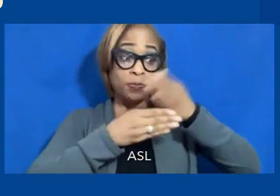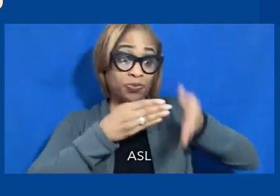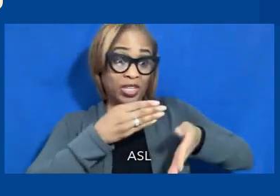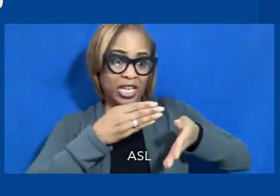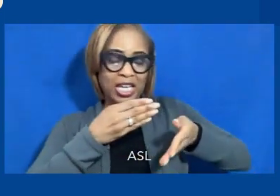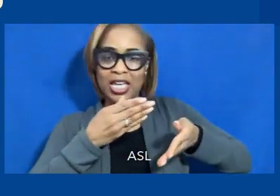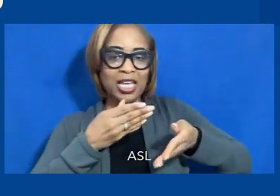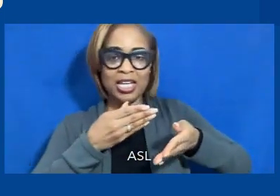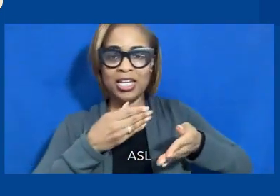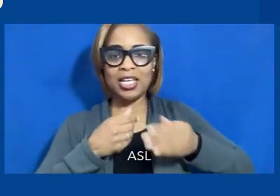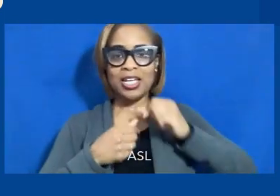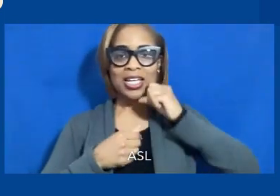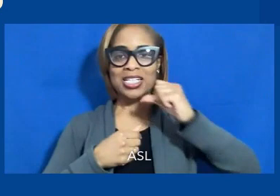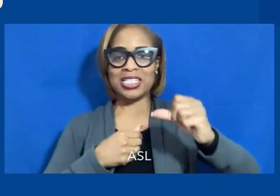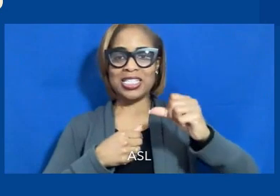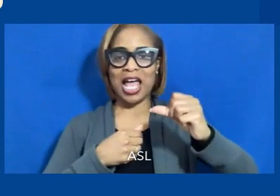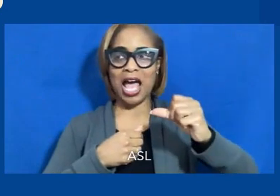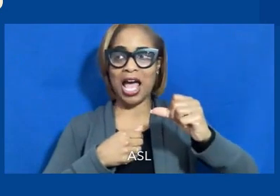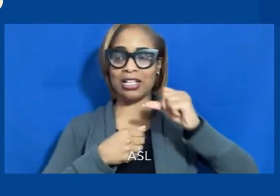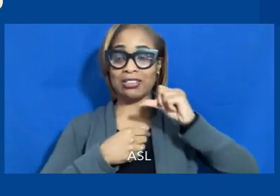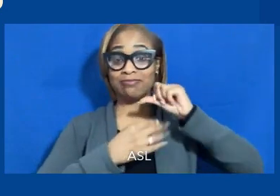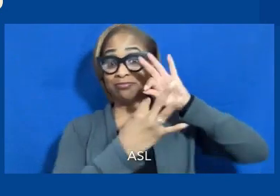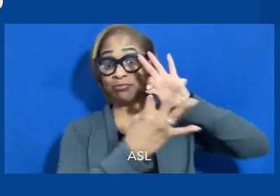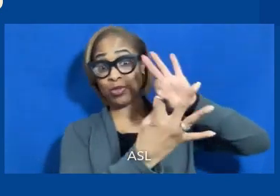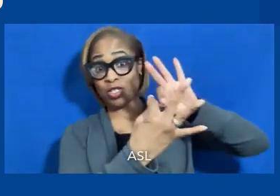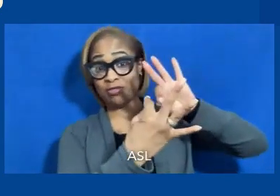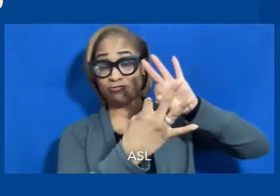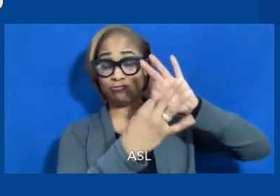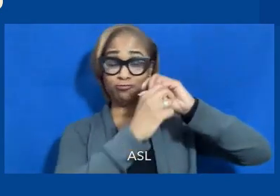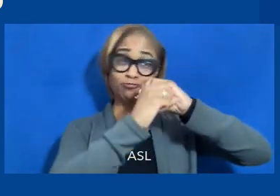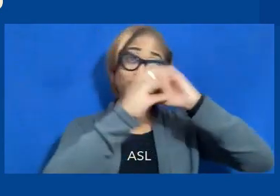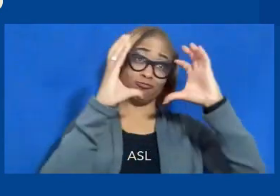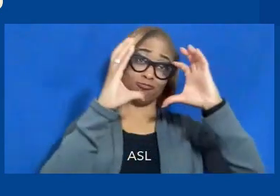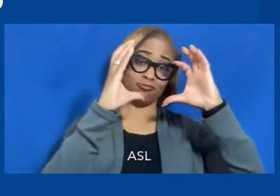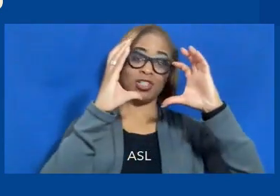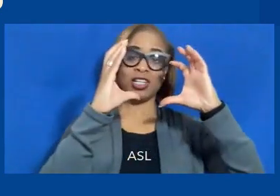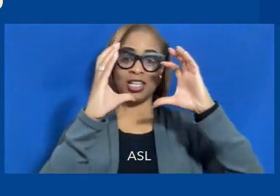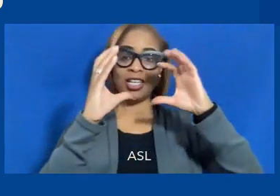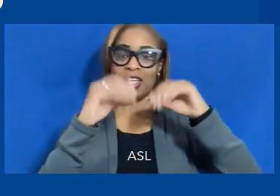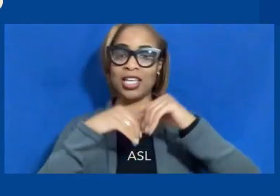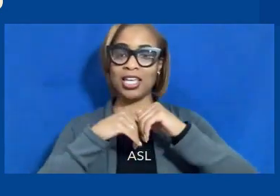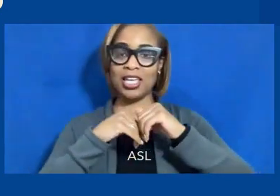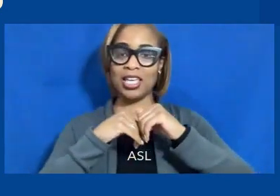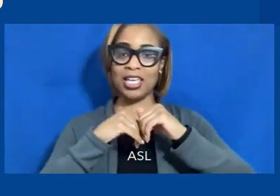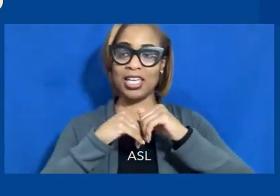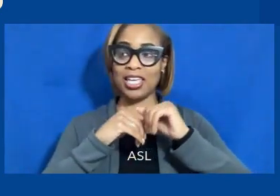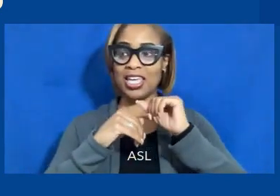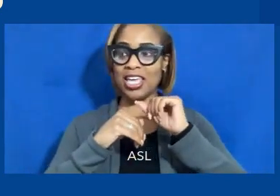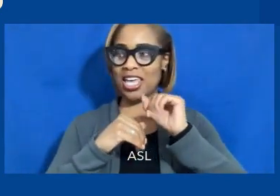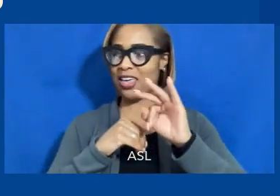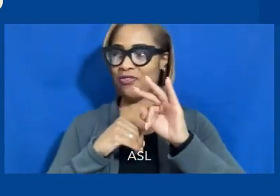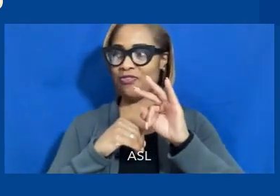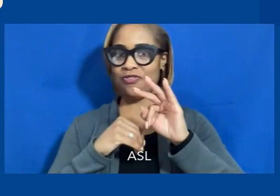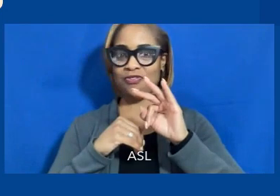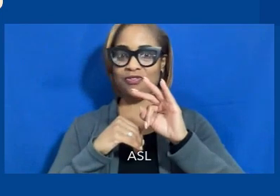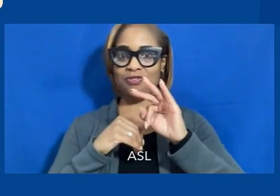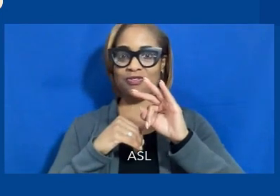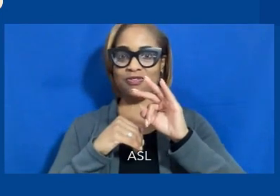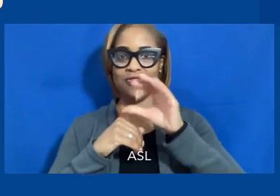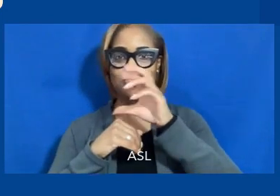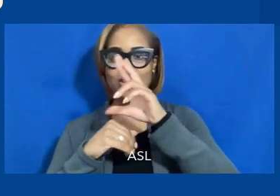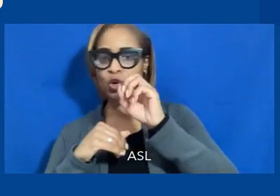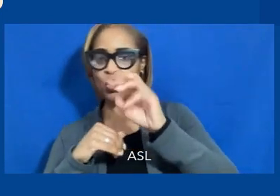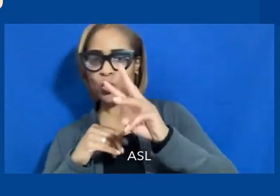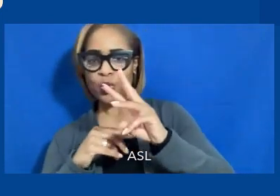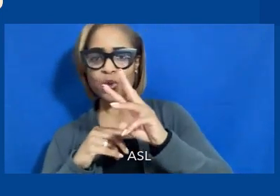to be the ideal. You know, it's not going to come out ideally how you want it to be if you aren't with the crew or working with the